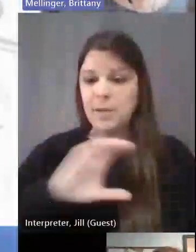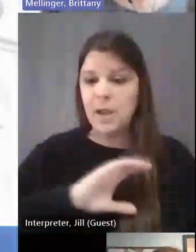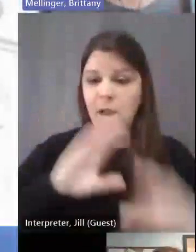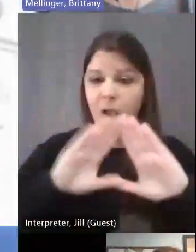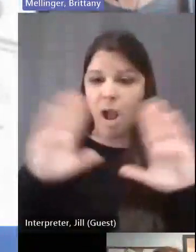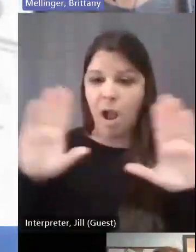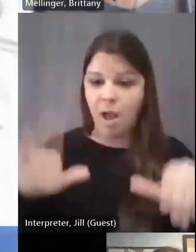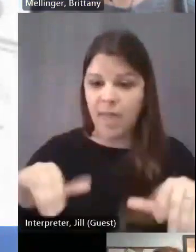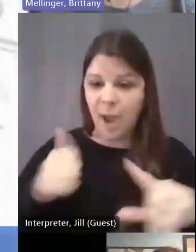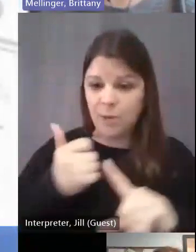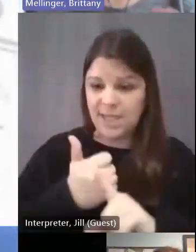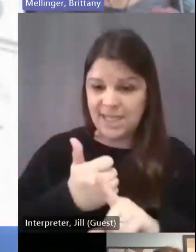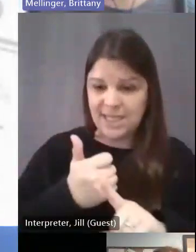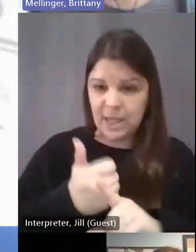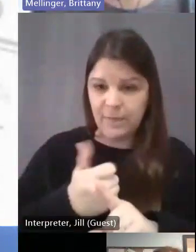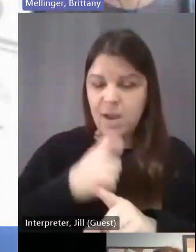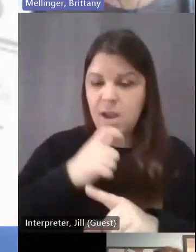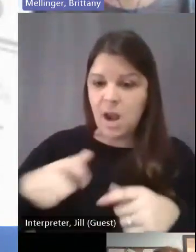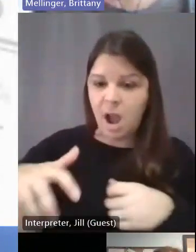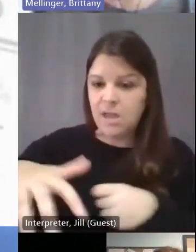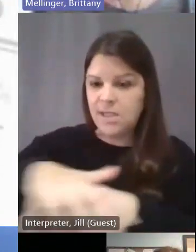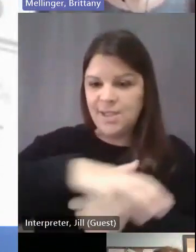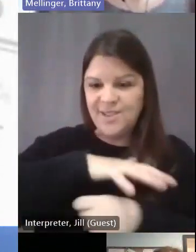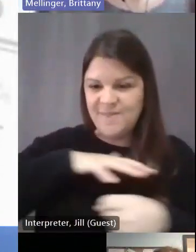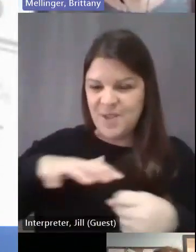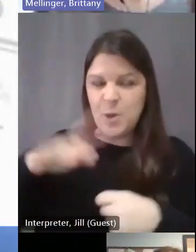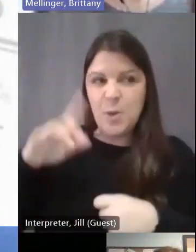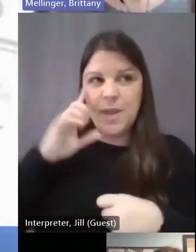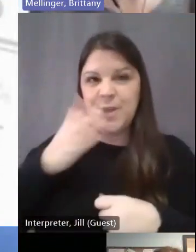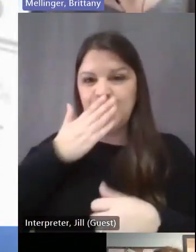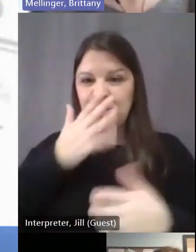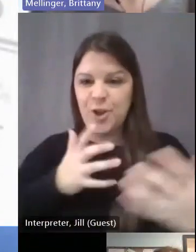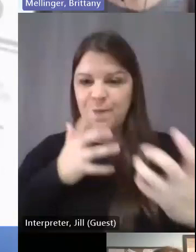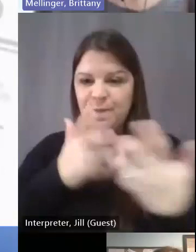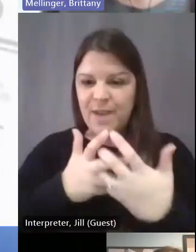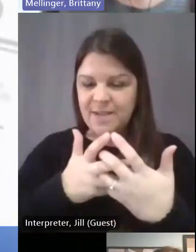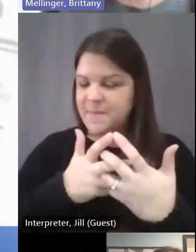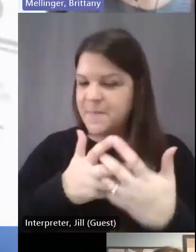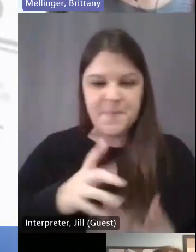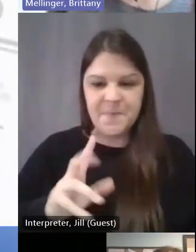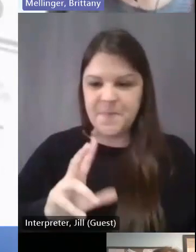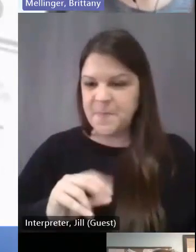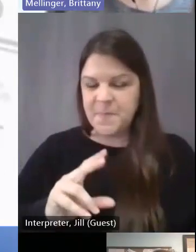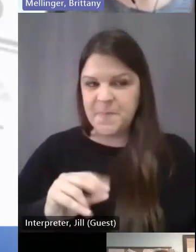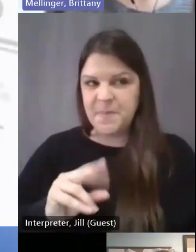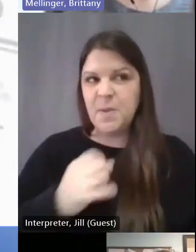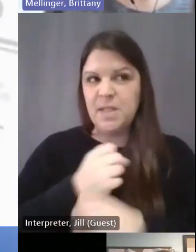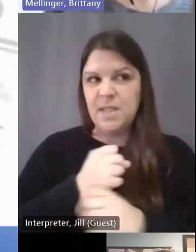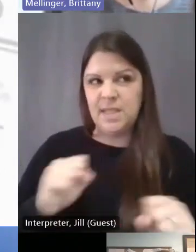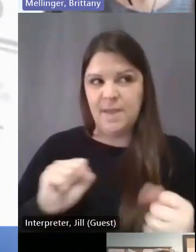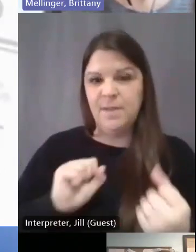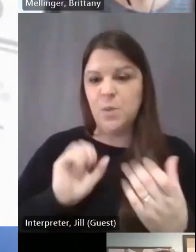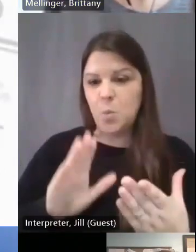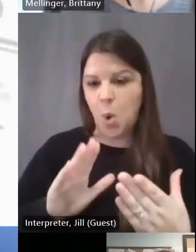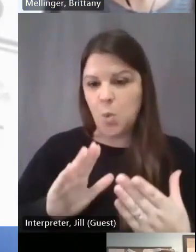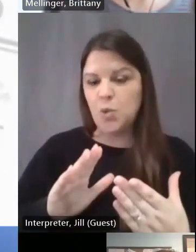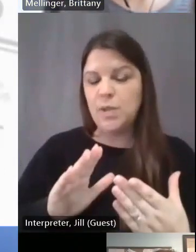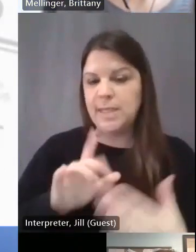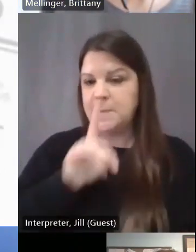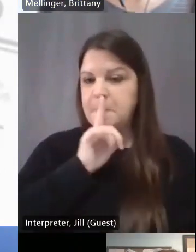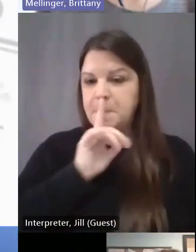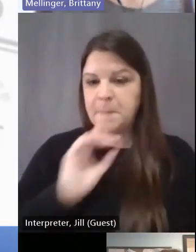housing itself, not who you would think would be a good fit for living there. That's definitely the safest way to approach it.